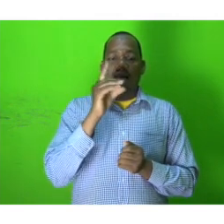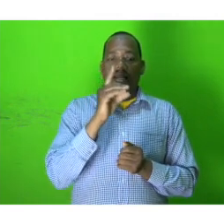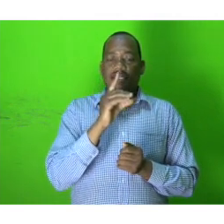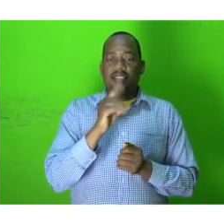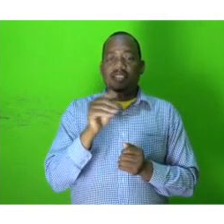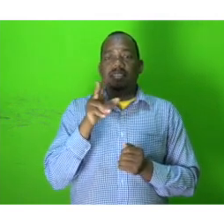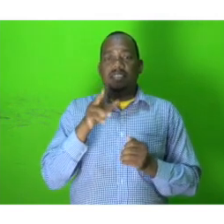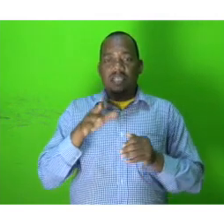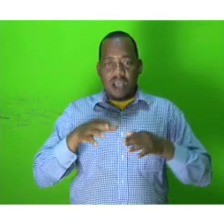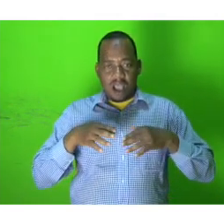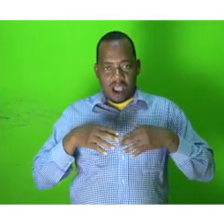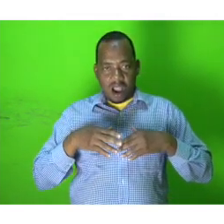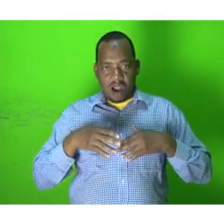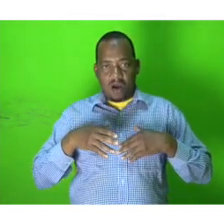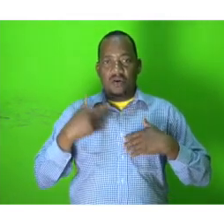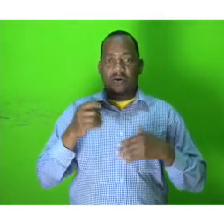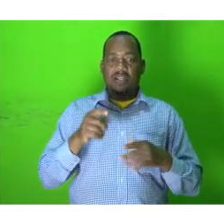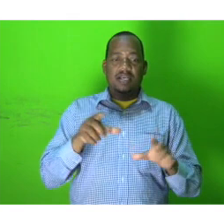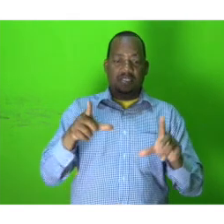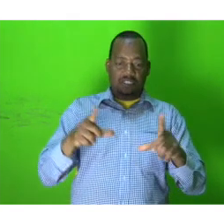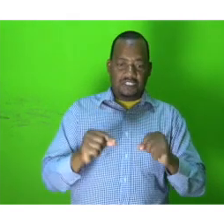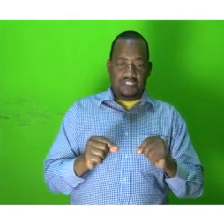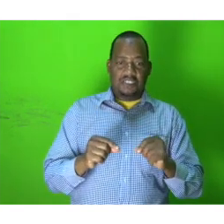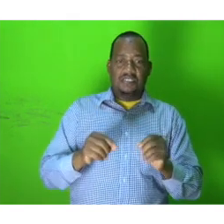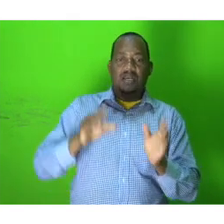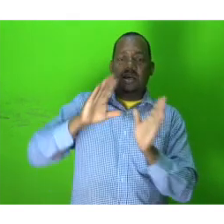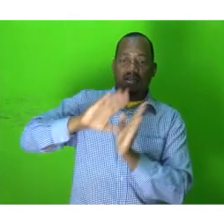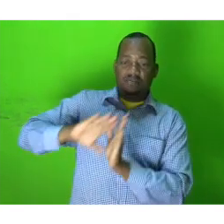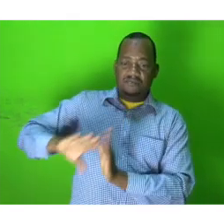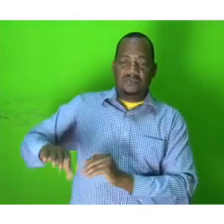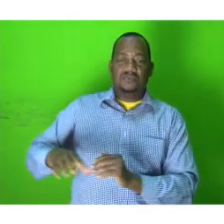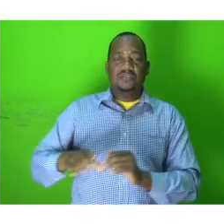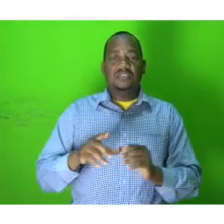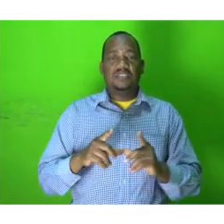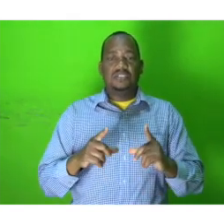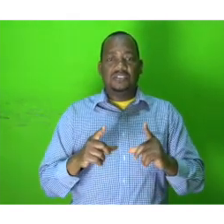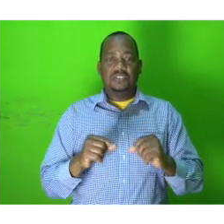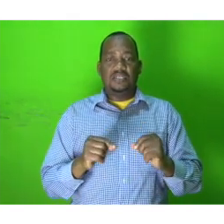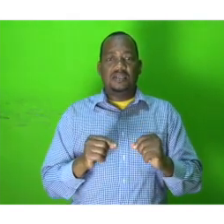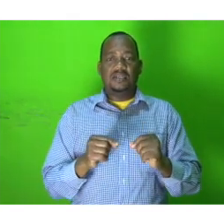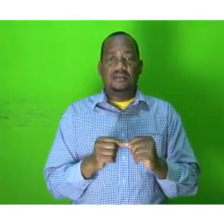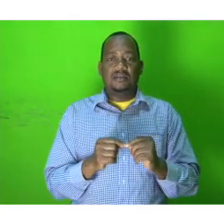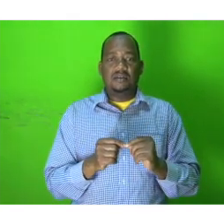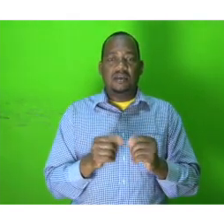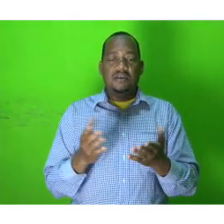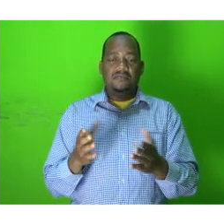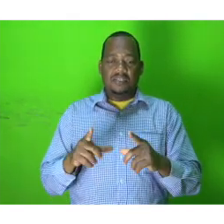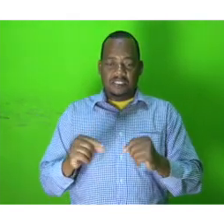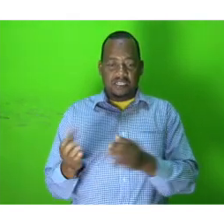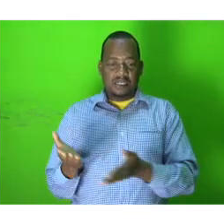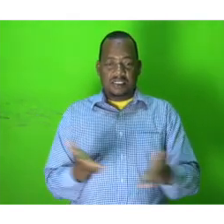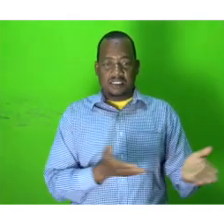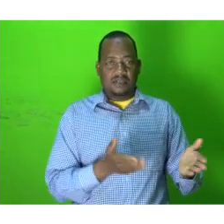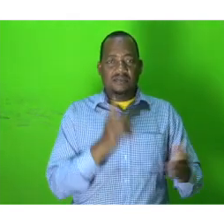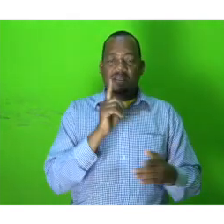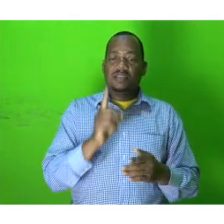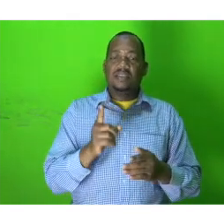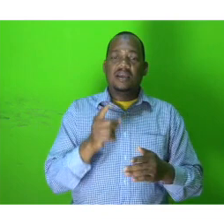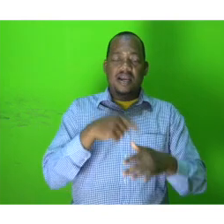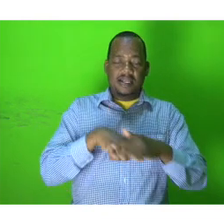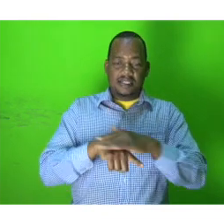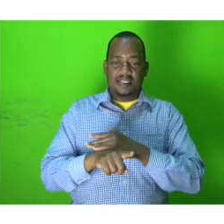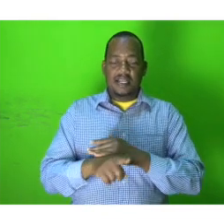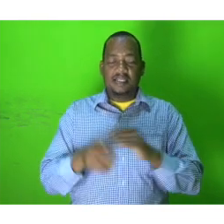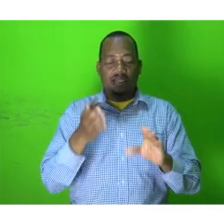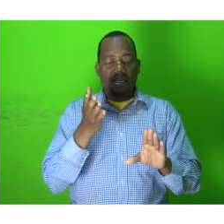Dishonored check, these are check refused by the bank for payment. When check are received, they are